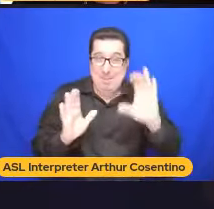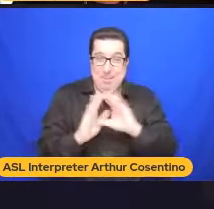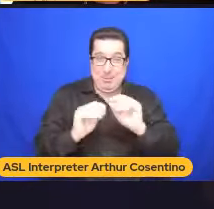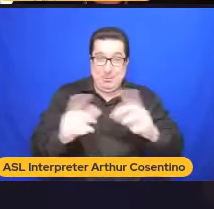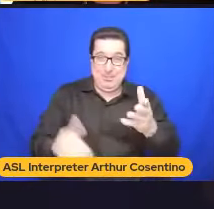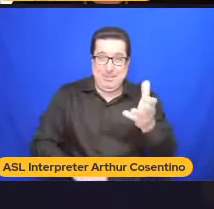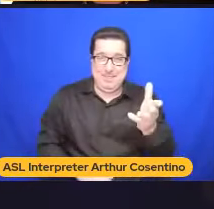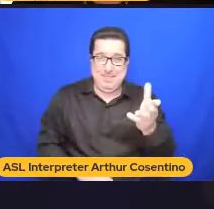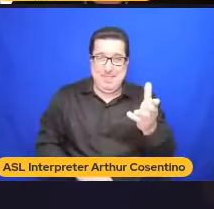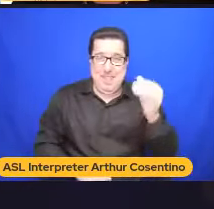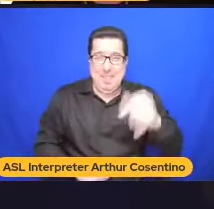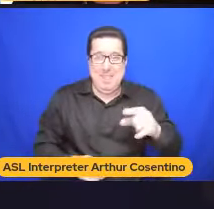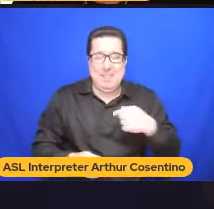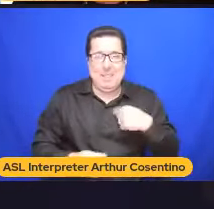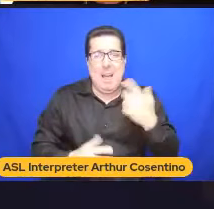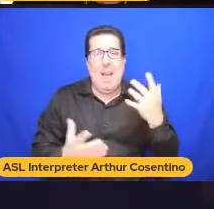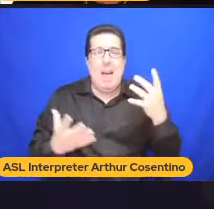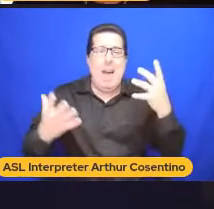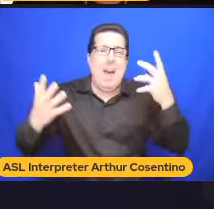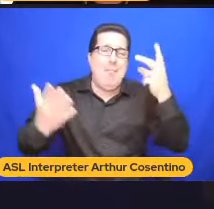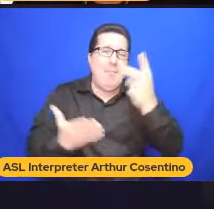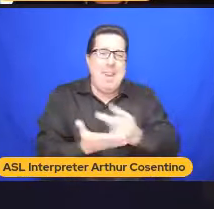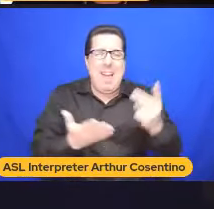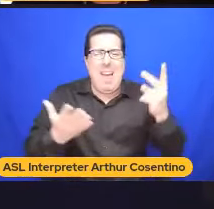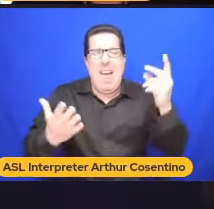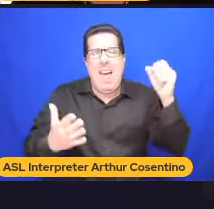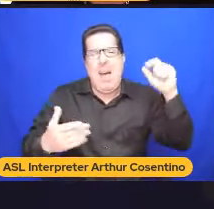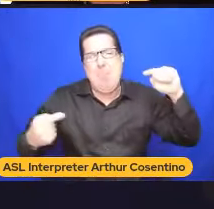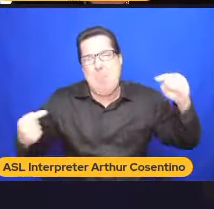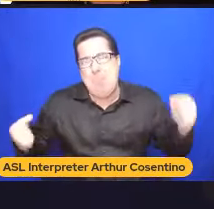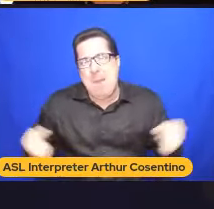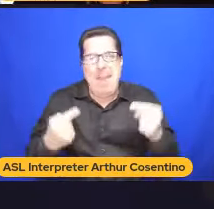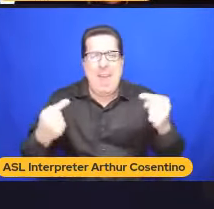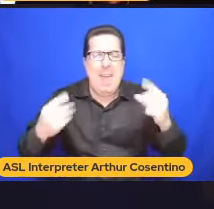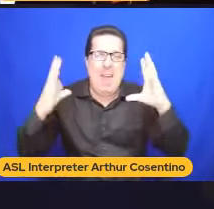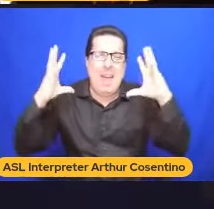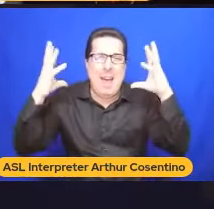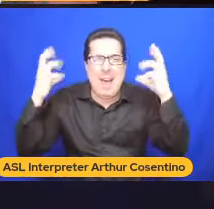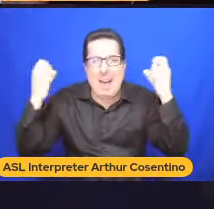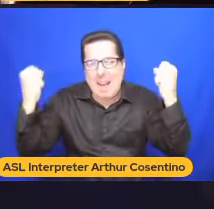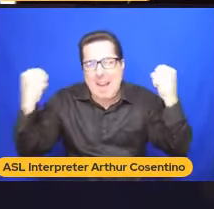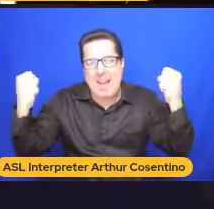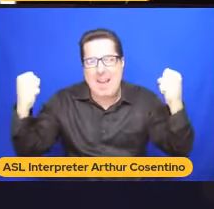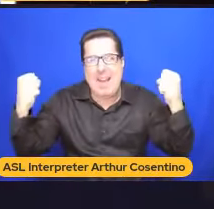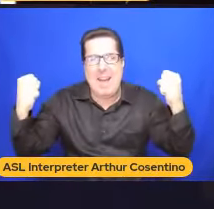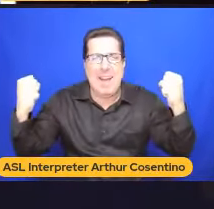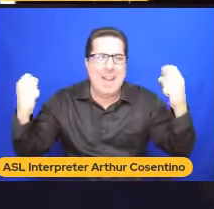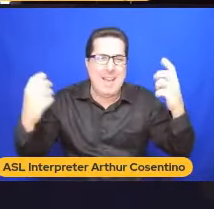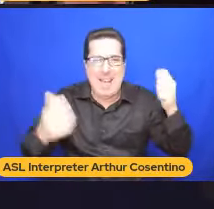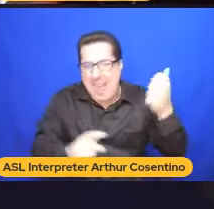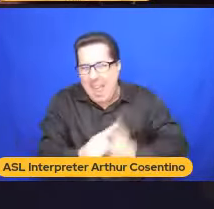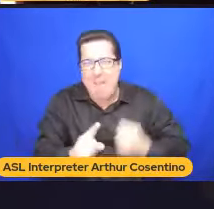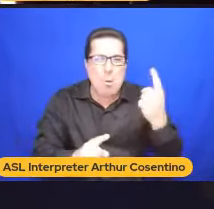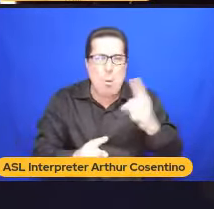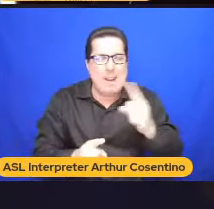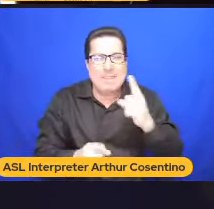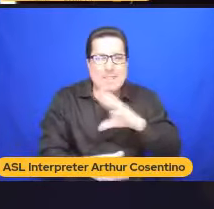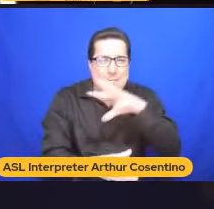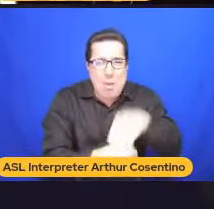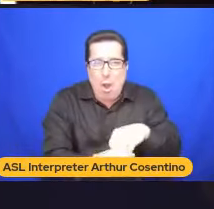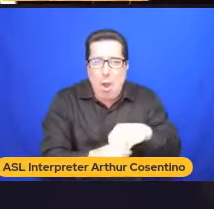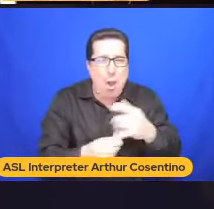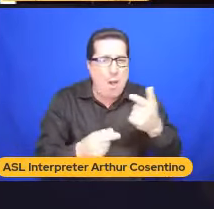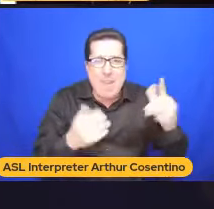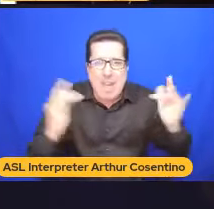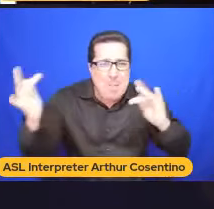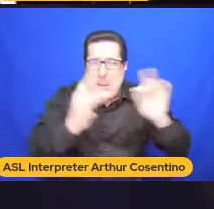been at this point where this is pretty painful, where now everybody's involved, everybody's in a text